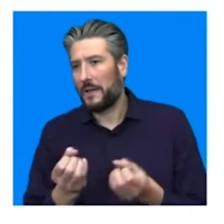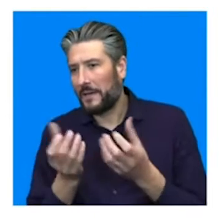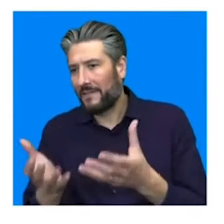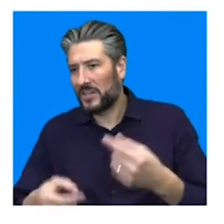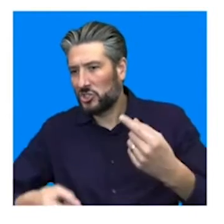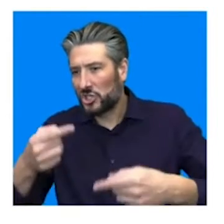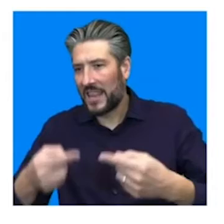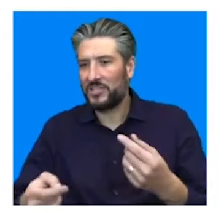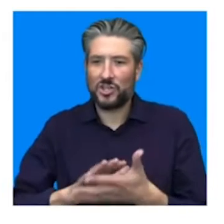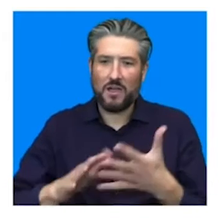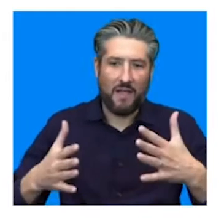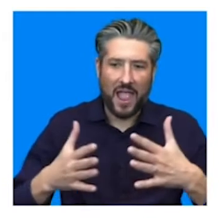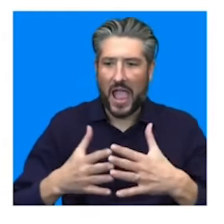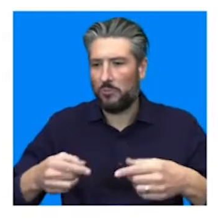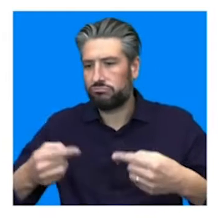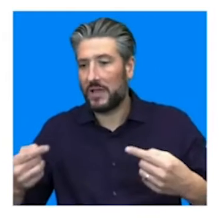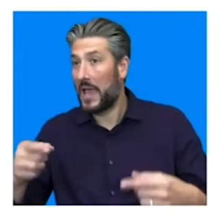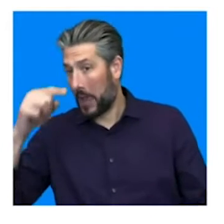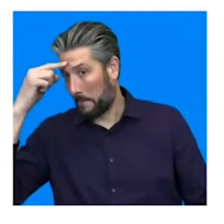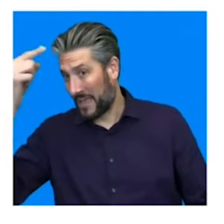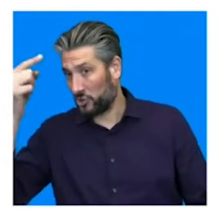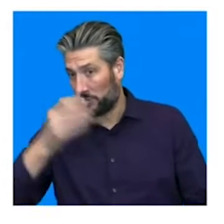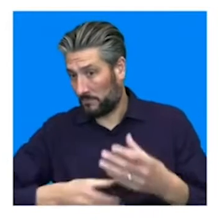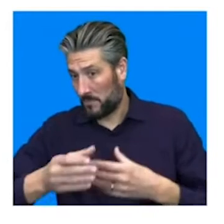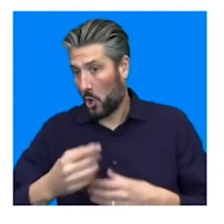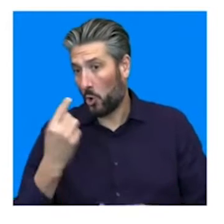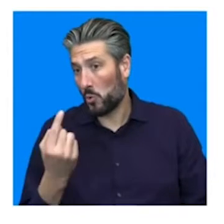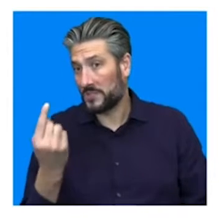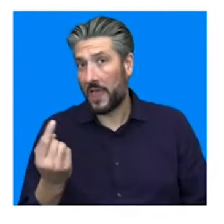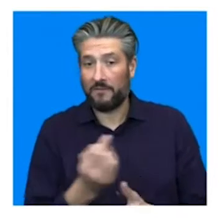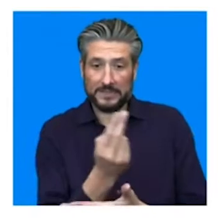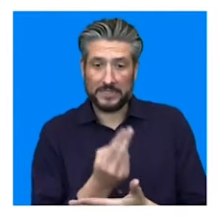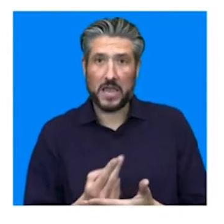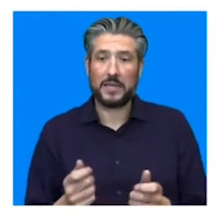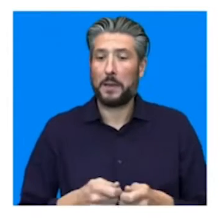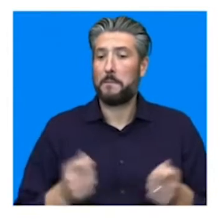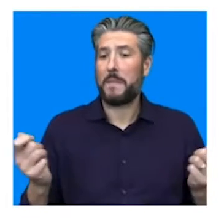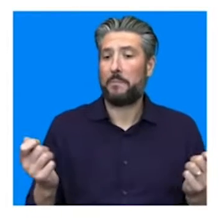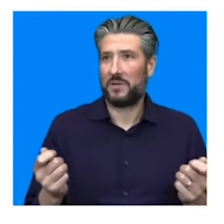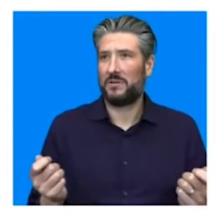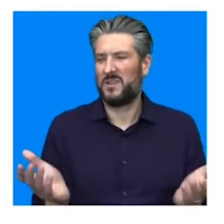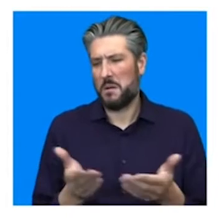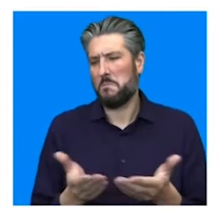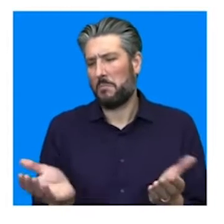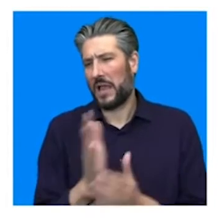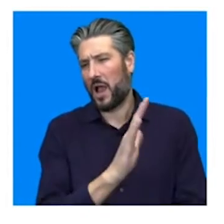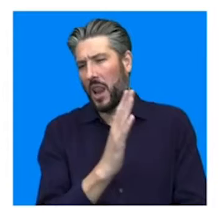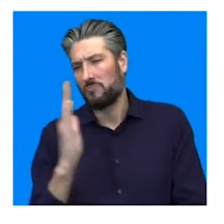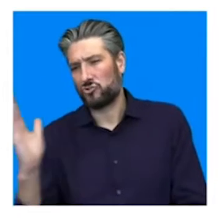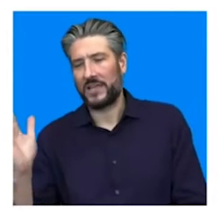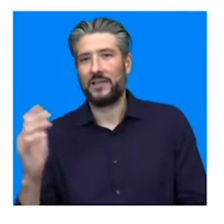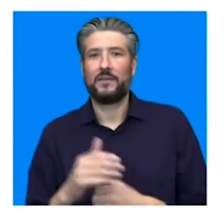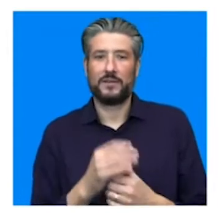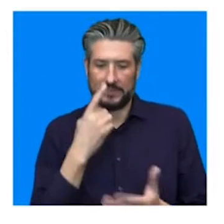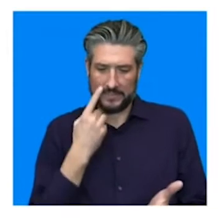this. So imagine you were asked to design a map for a public library that's primarily intended to be easy to see on a typical